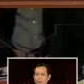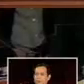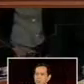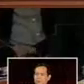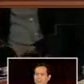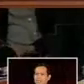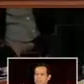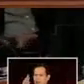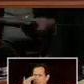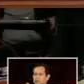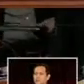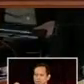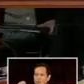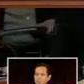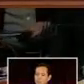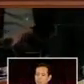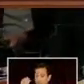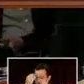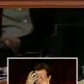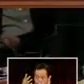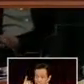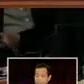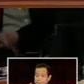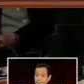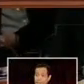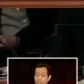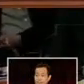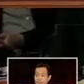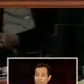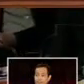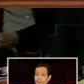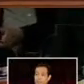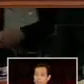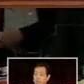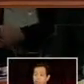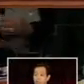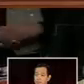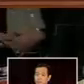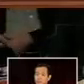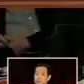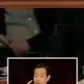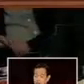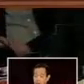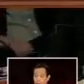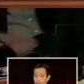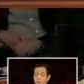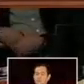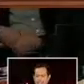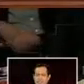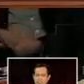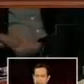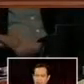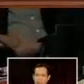bakit mo binibigay yung impormasyon? Ang sagot niya, tinanong ko sa external counsel namin eh. Sabi ng counsel nila, pwede.